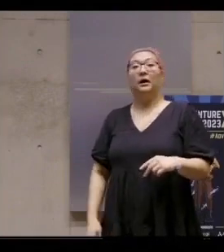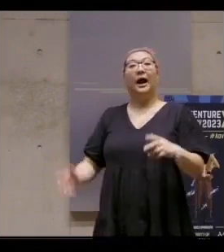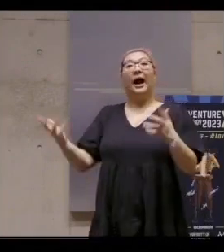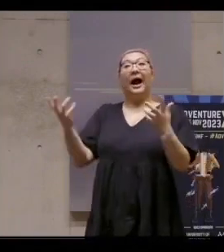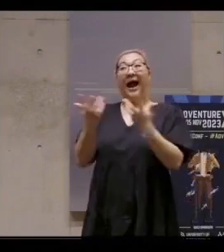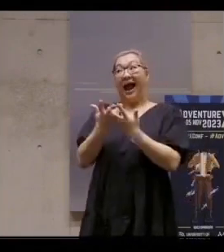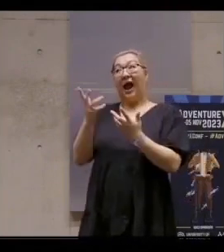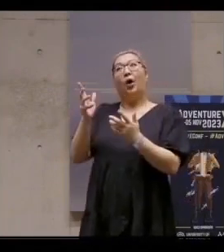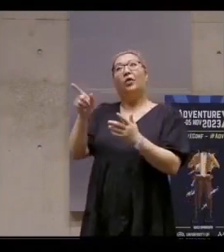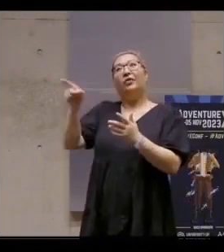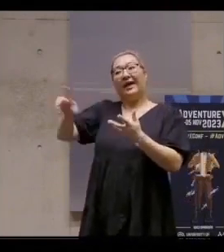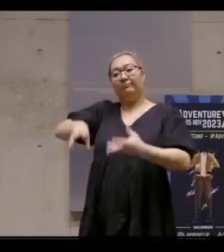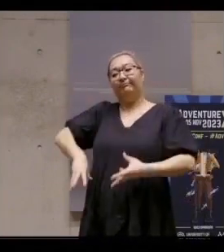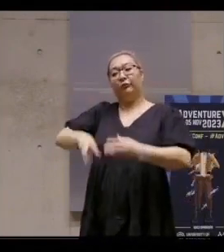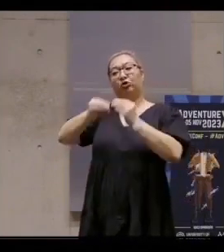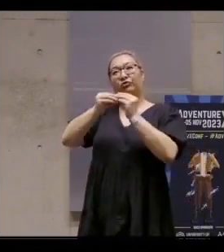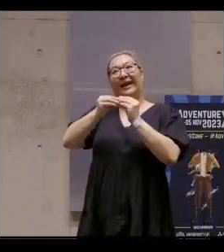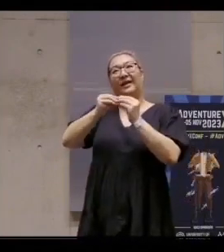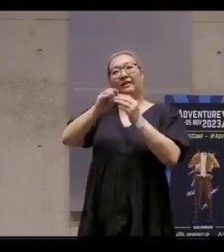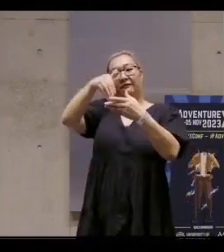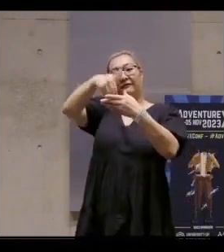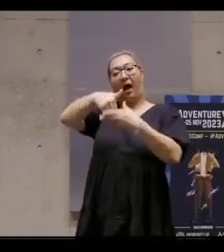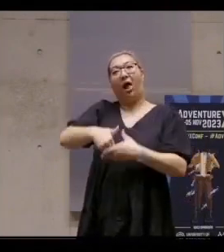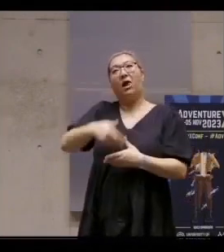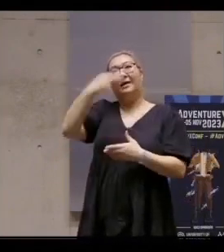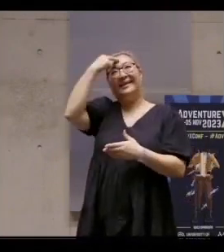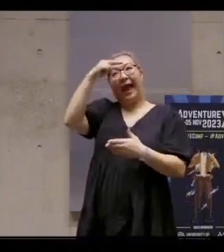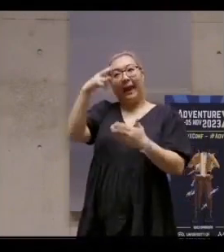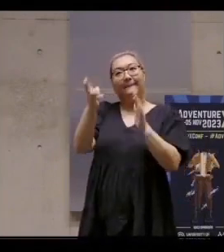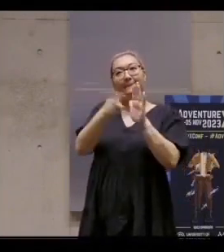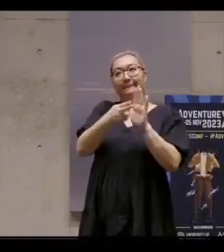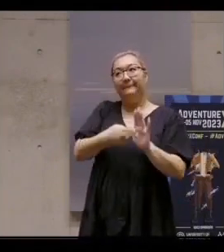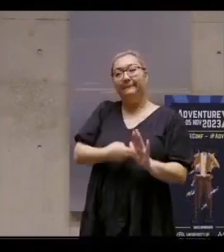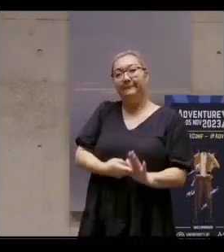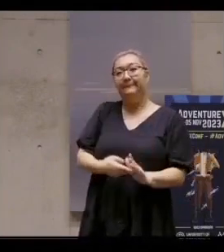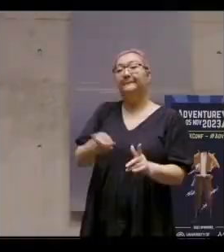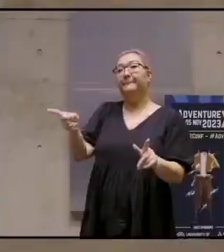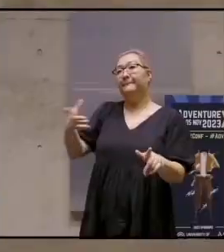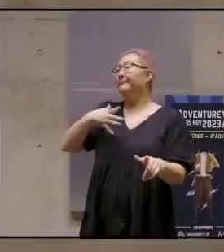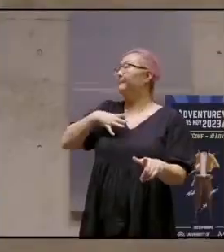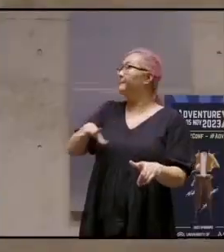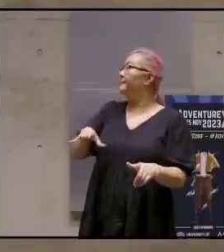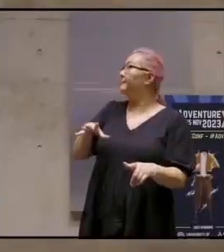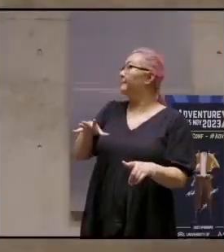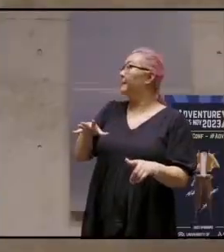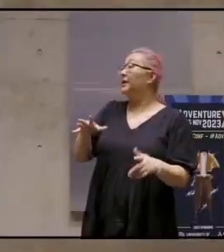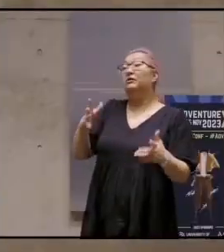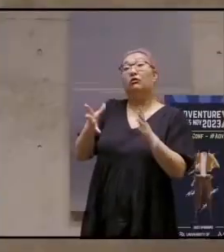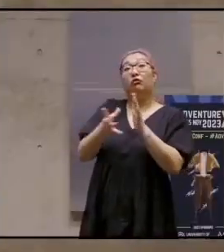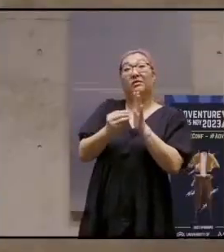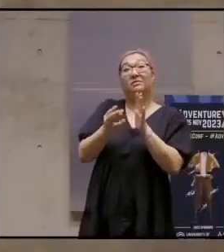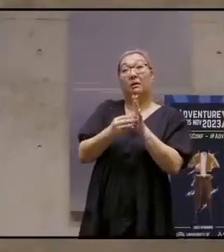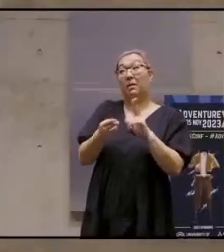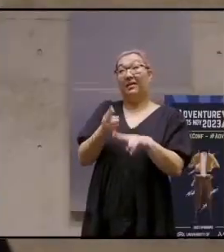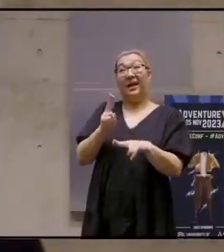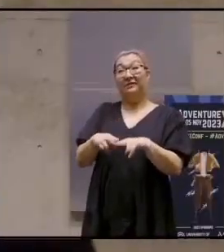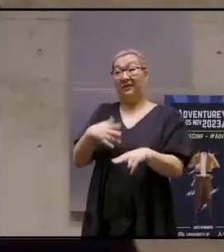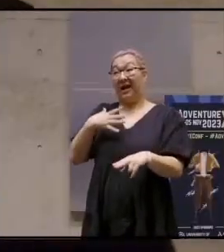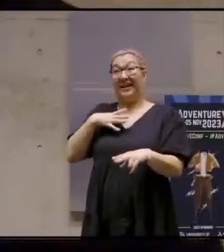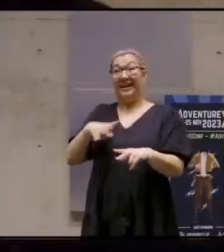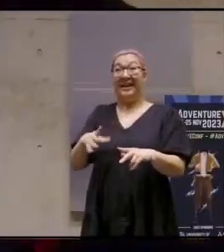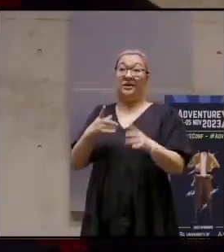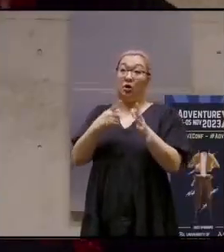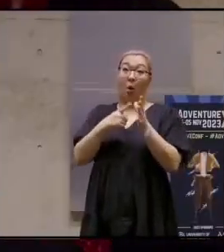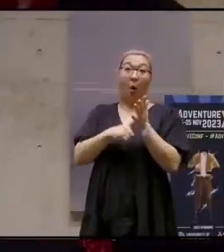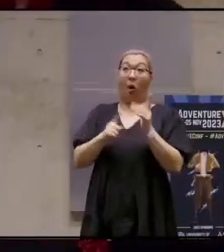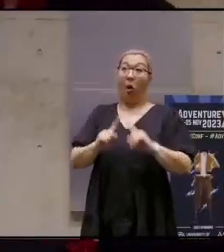So I can double check that during the onboarding and the setup with the sound engineer. Like, if I need an alt, and that might be several takes,